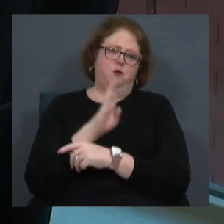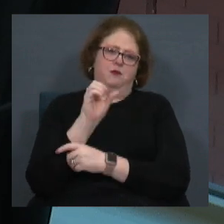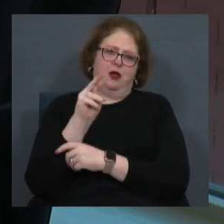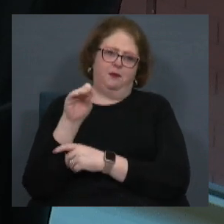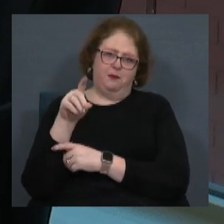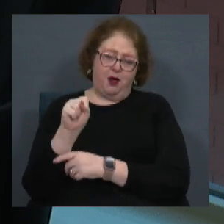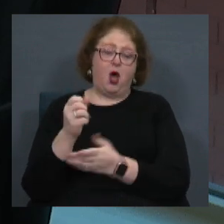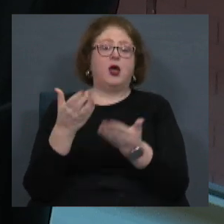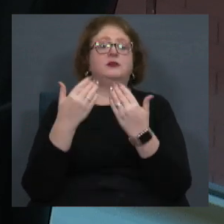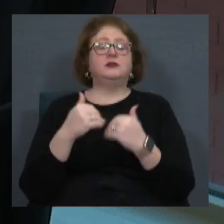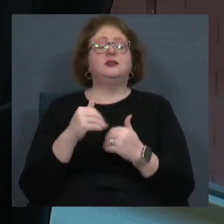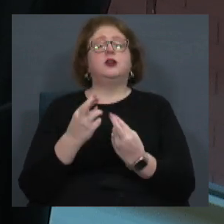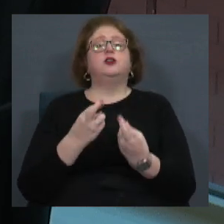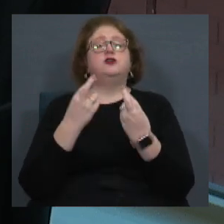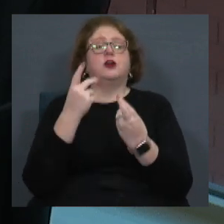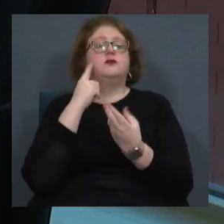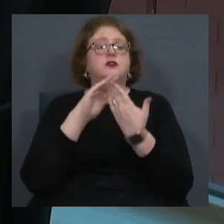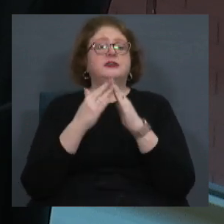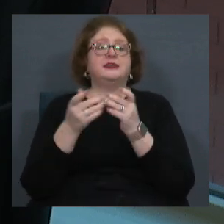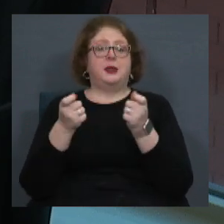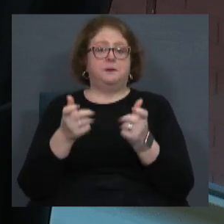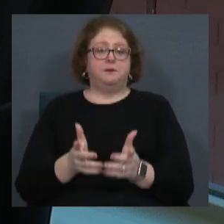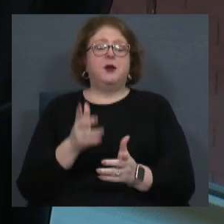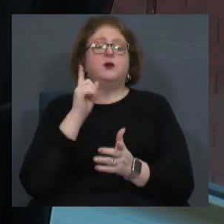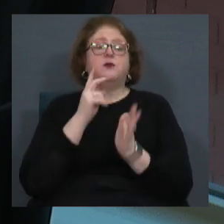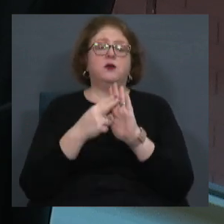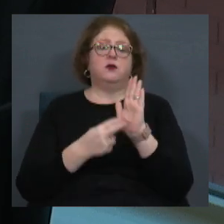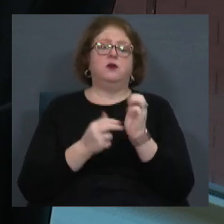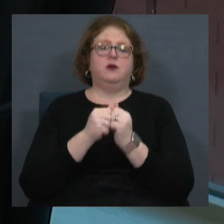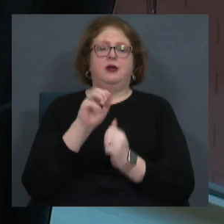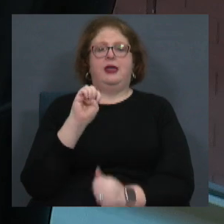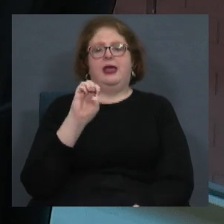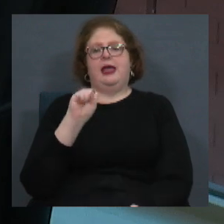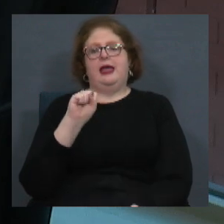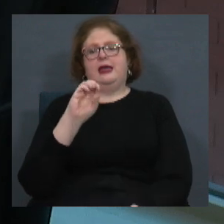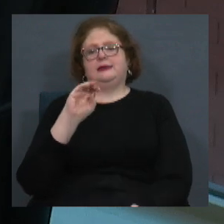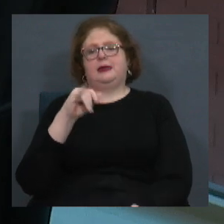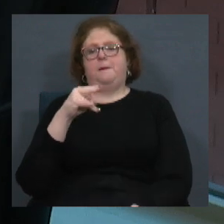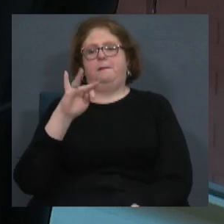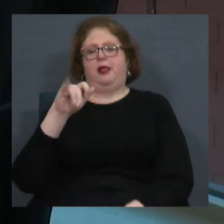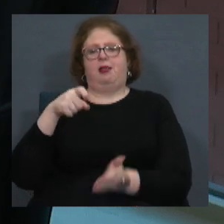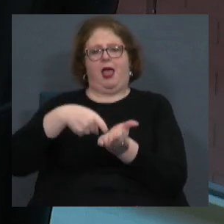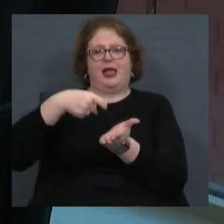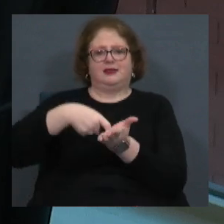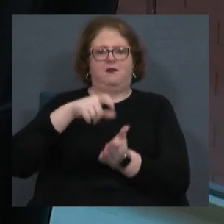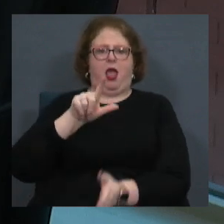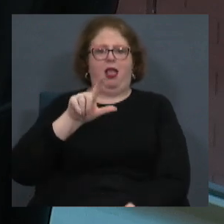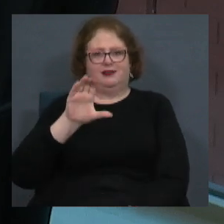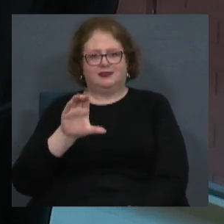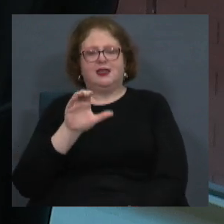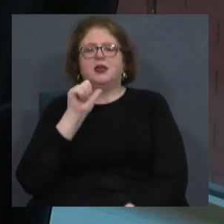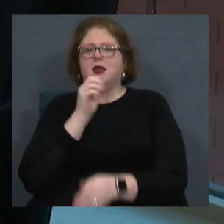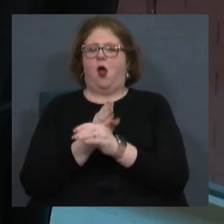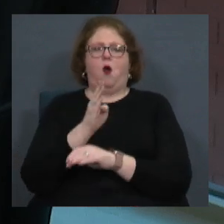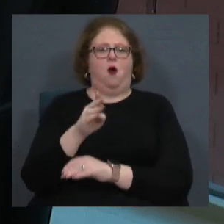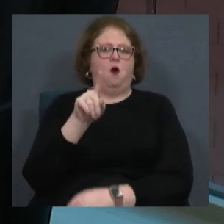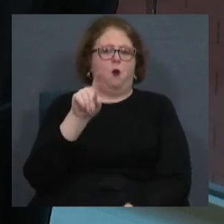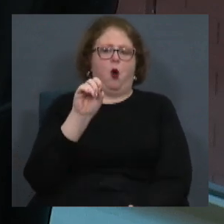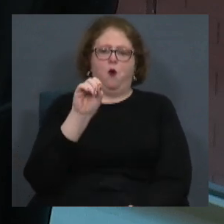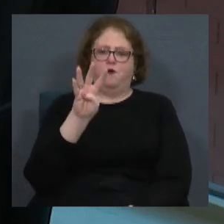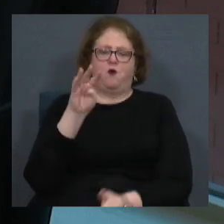A resolution to authorize the city manager to enter into a contract with Escamilla Excavating LLC in an amount not to exceed